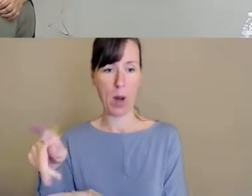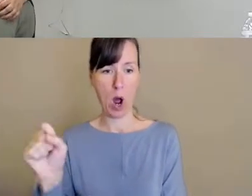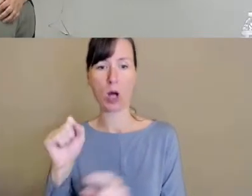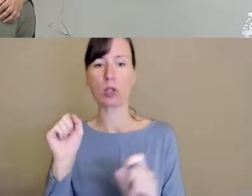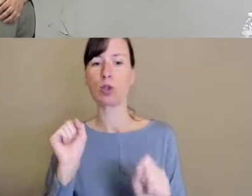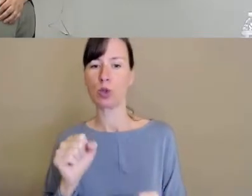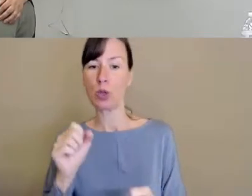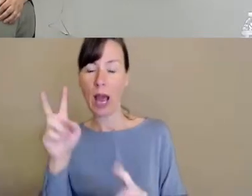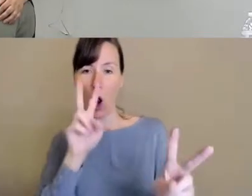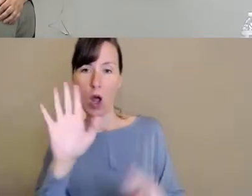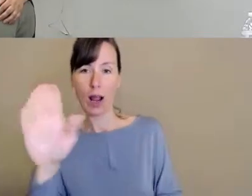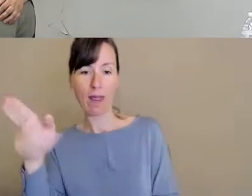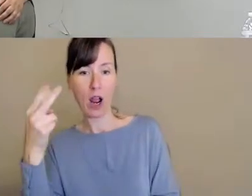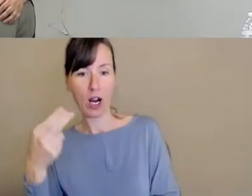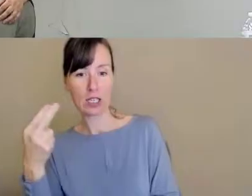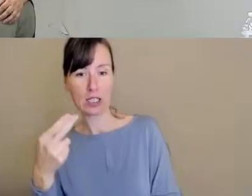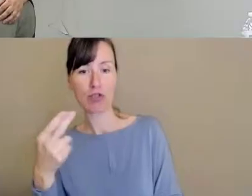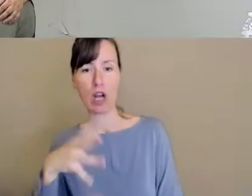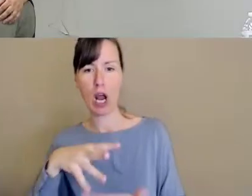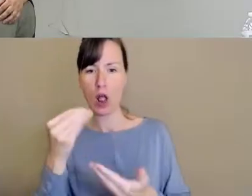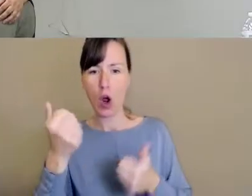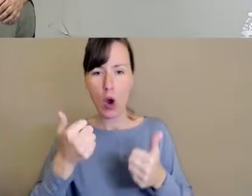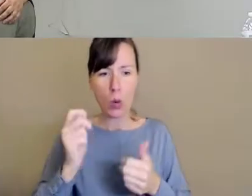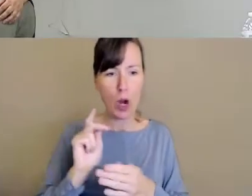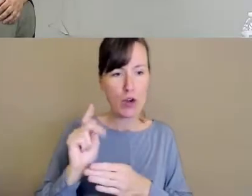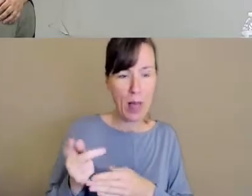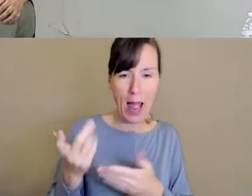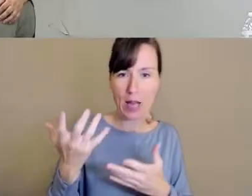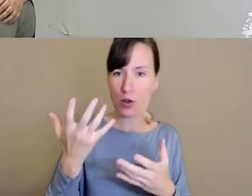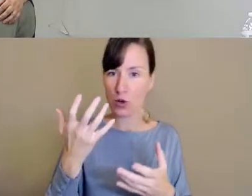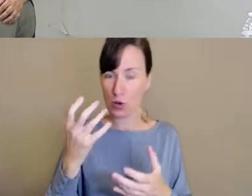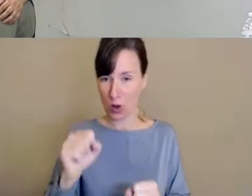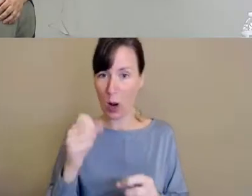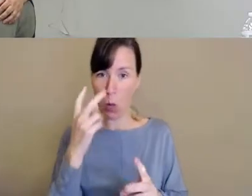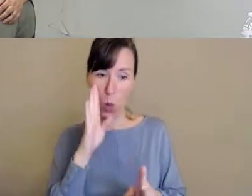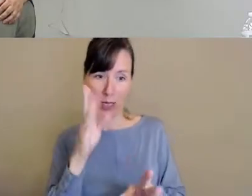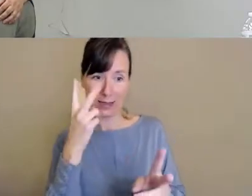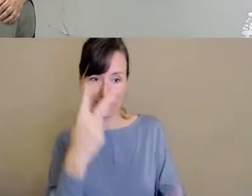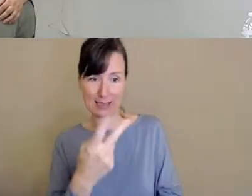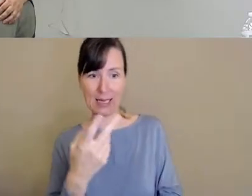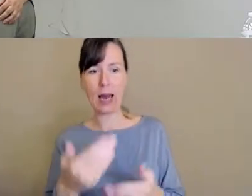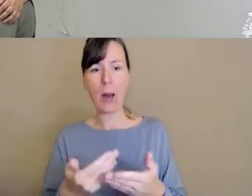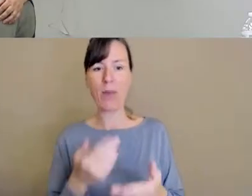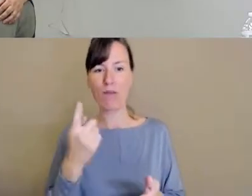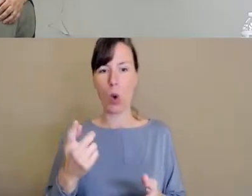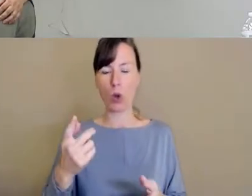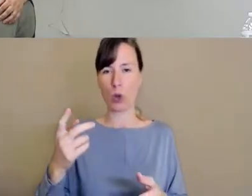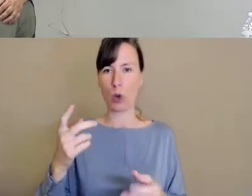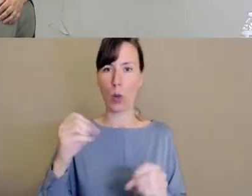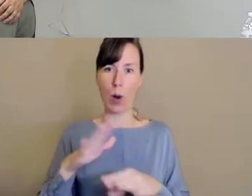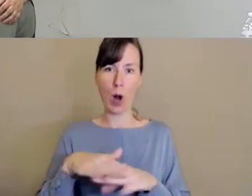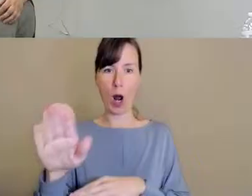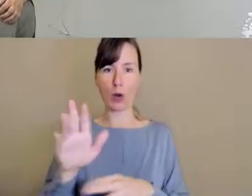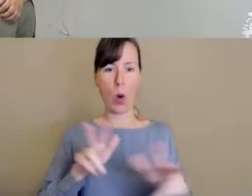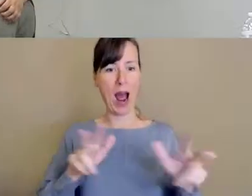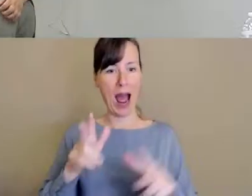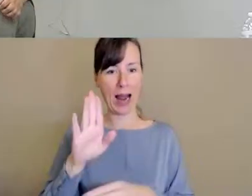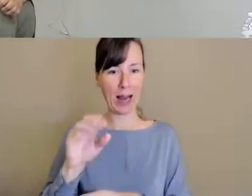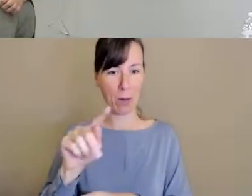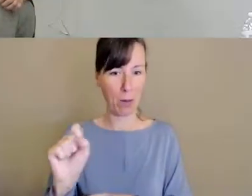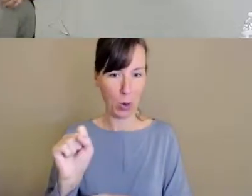www.greencheverly.org. Look for Cheverly's Green Spaces and Life in Cheverly in the sidebar and enjoy our wild